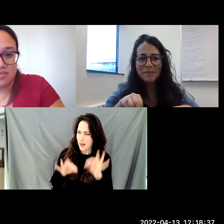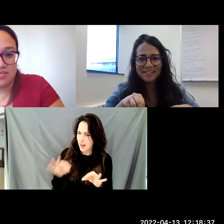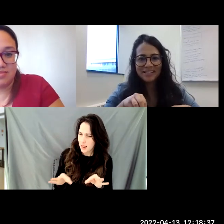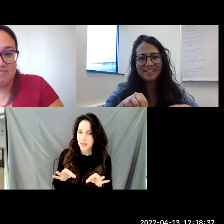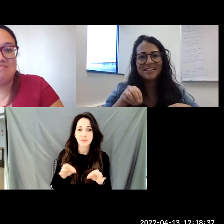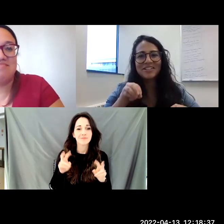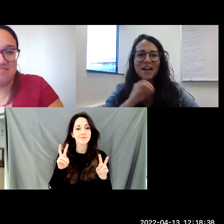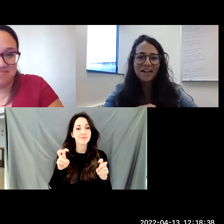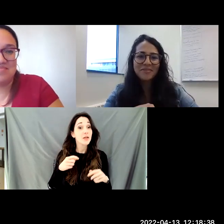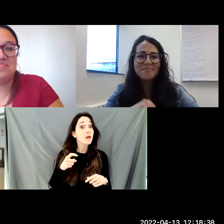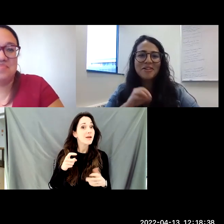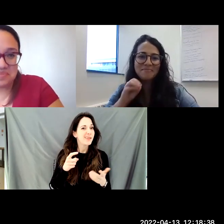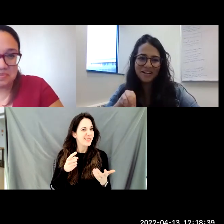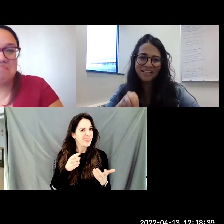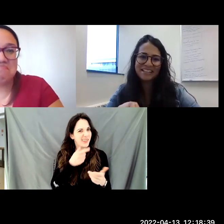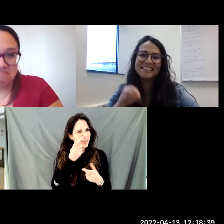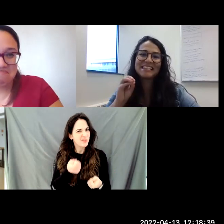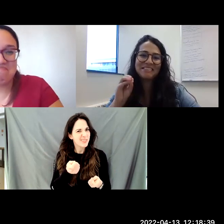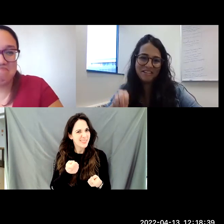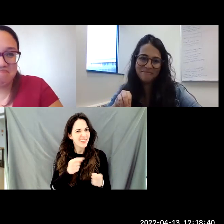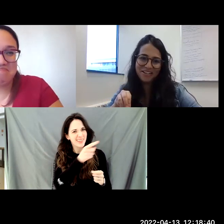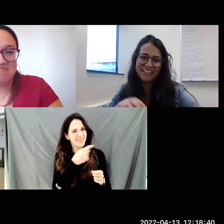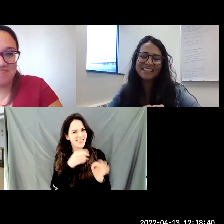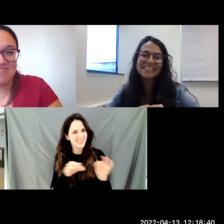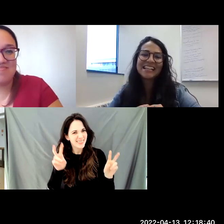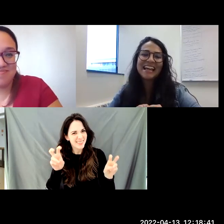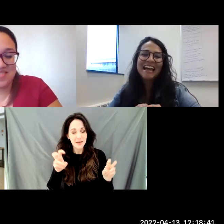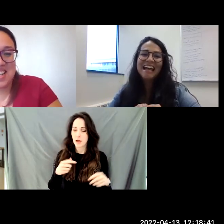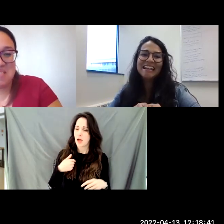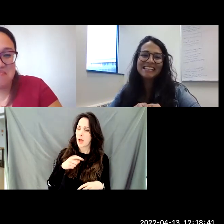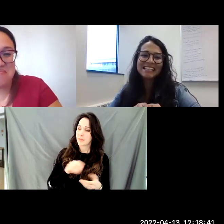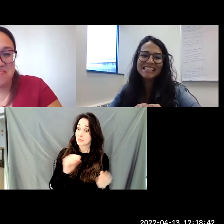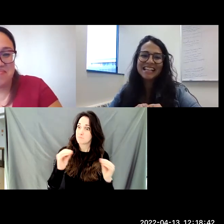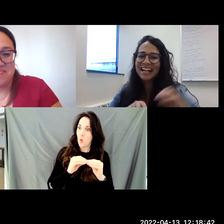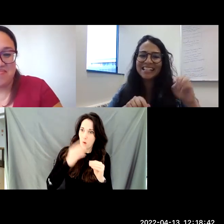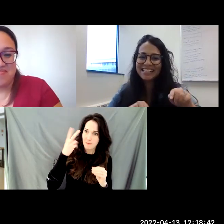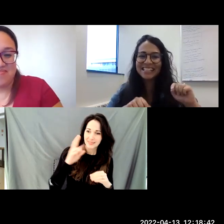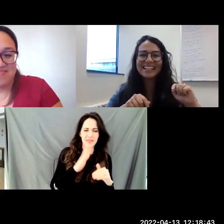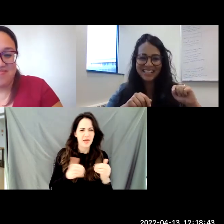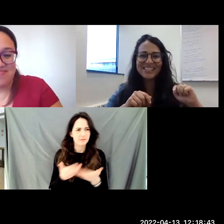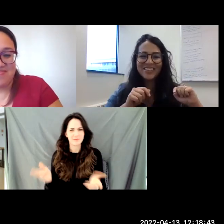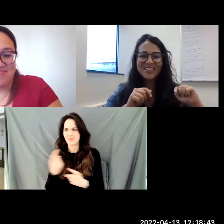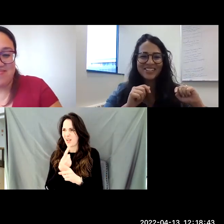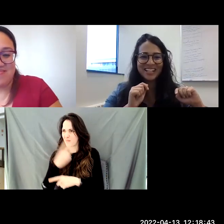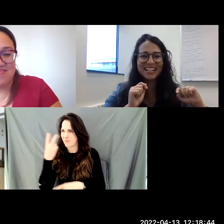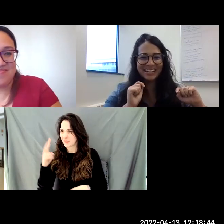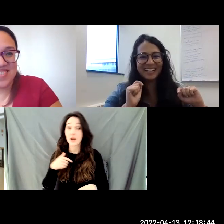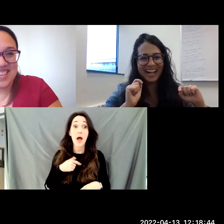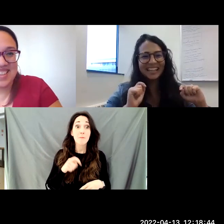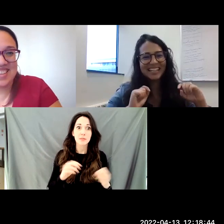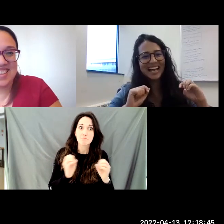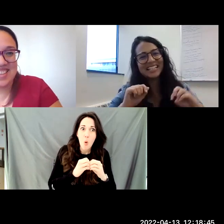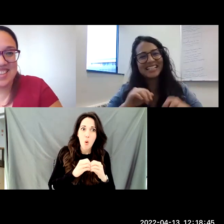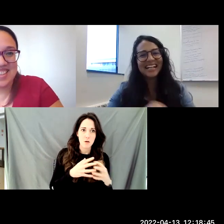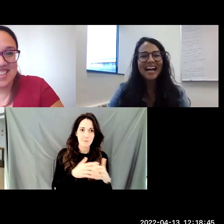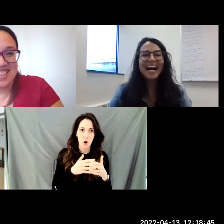Mexicans than the Mexicans, and you have to be more Americans than the Americans. And it's this, and I see Stella's also shaking her